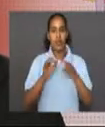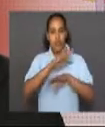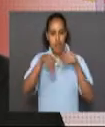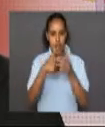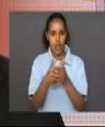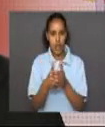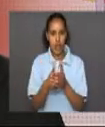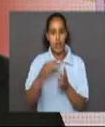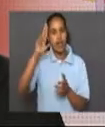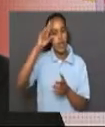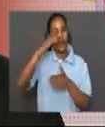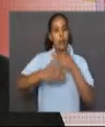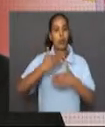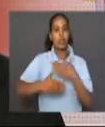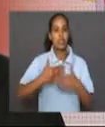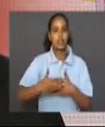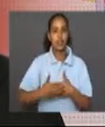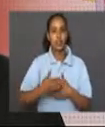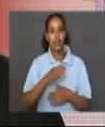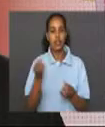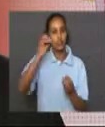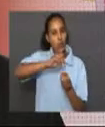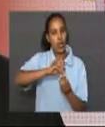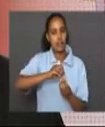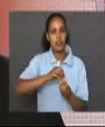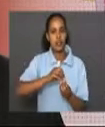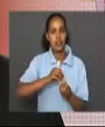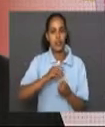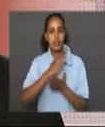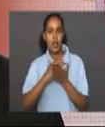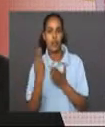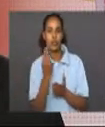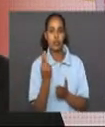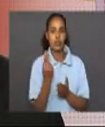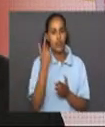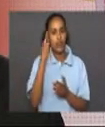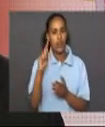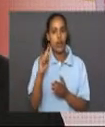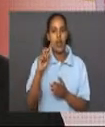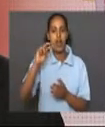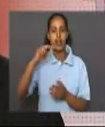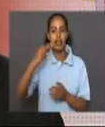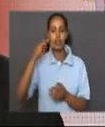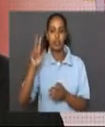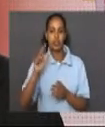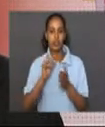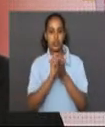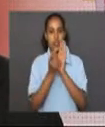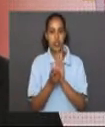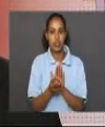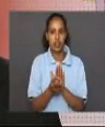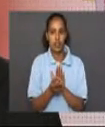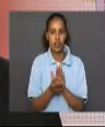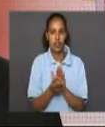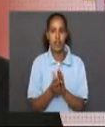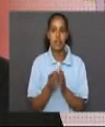involved in the Haber process, as well as some uses for ammonia, such as